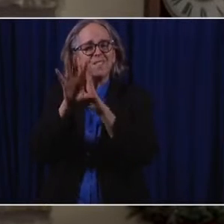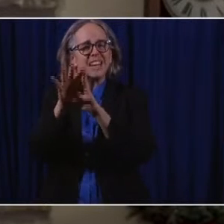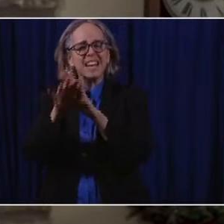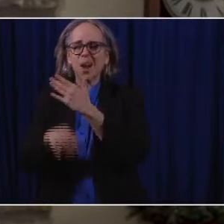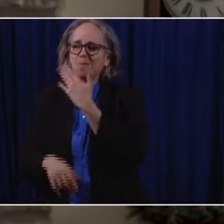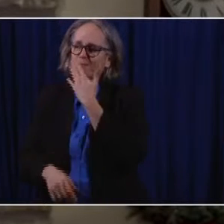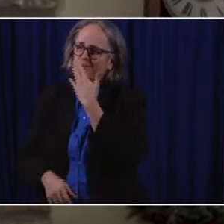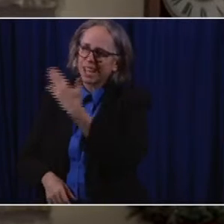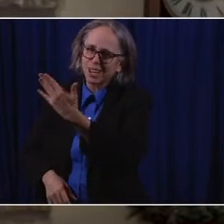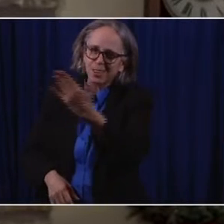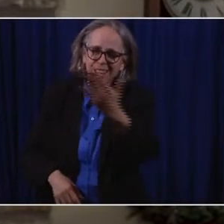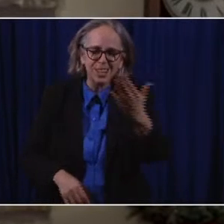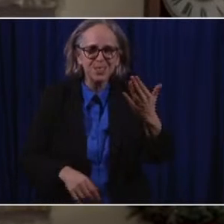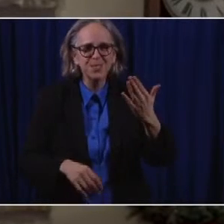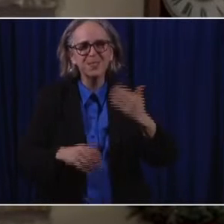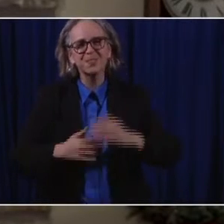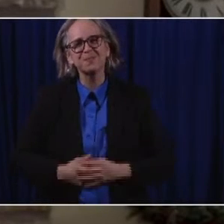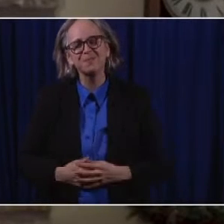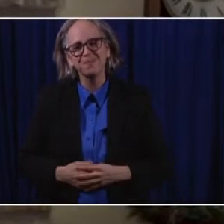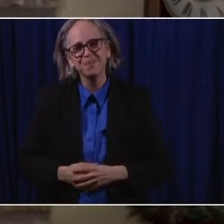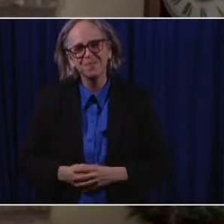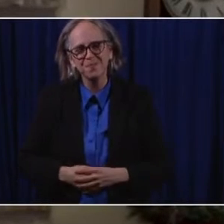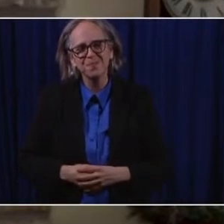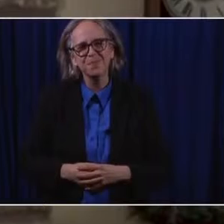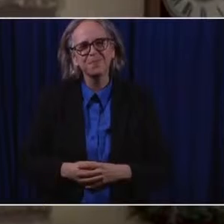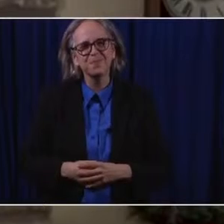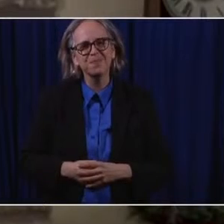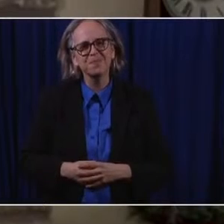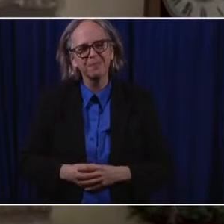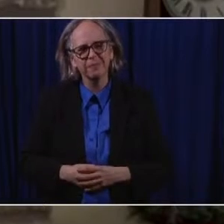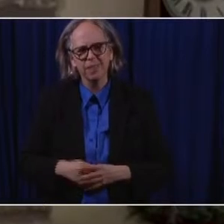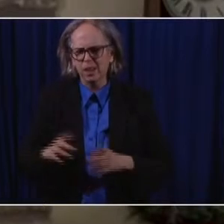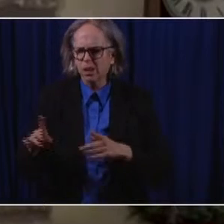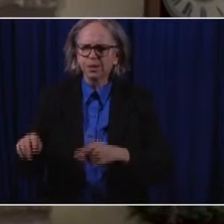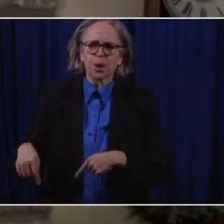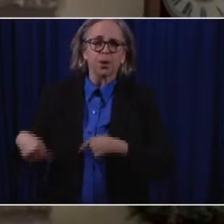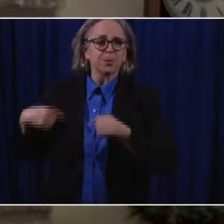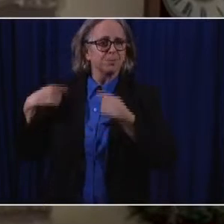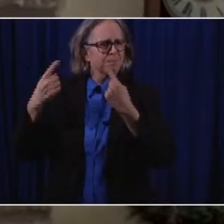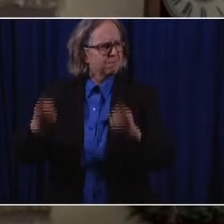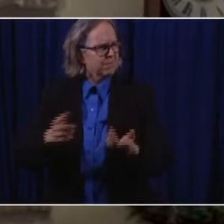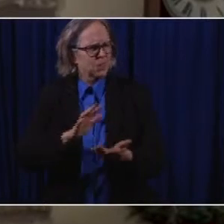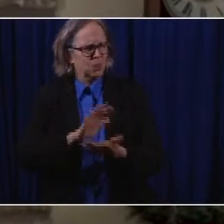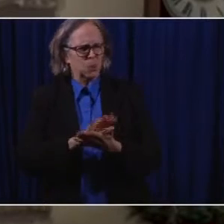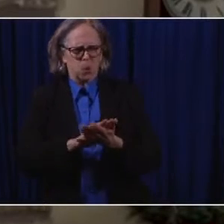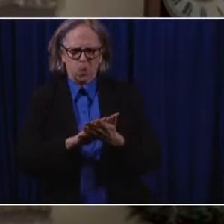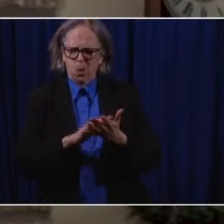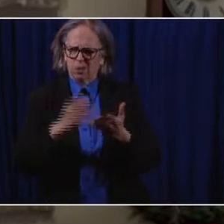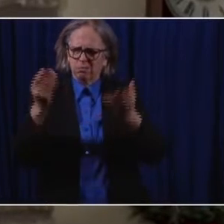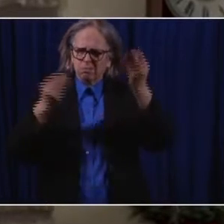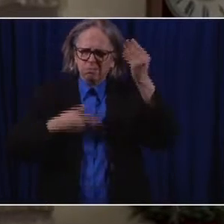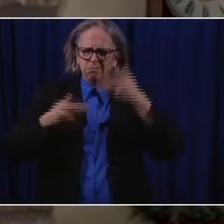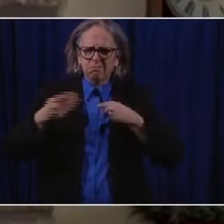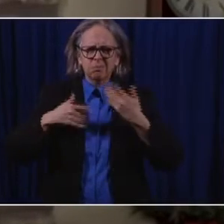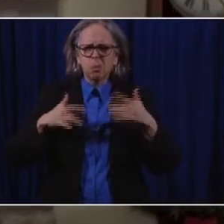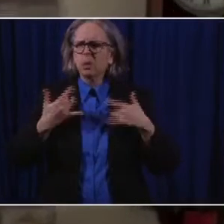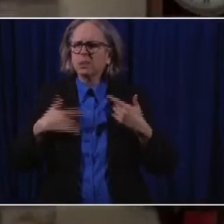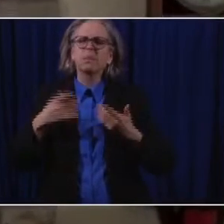Once a week, we get an update from our schools in regard to how many schools are